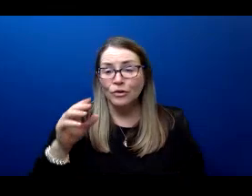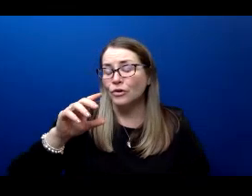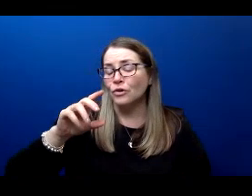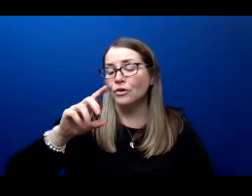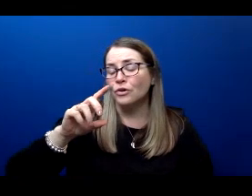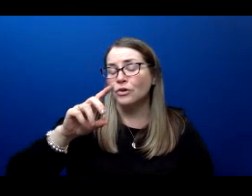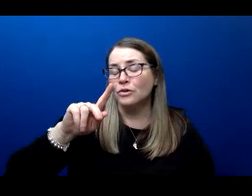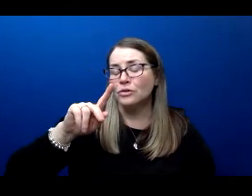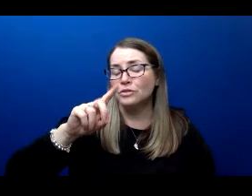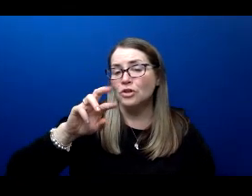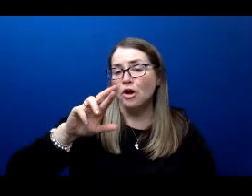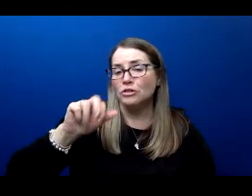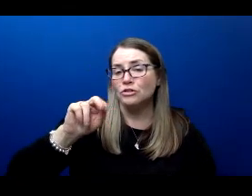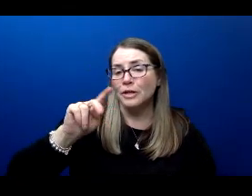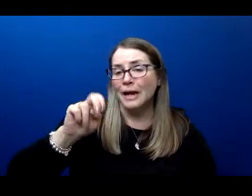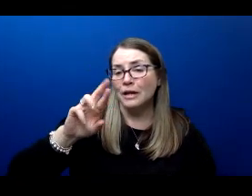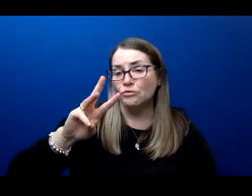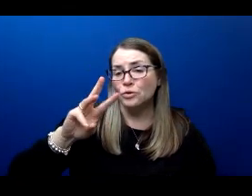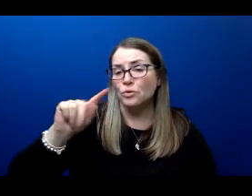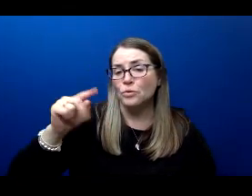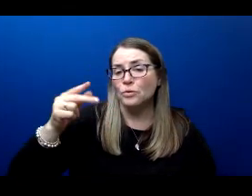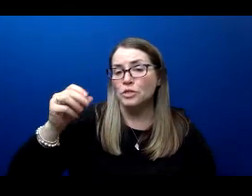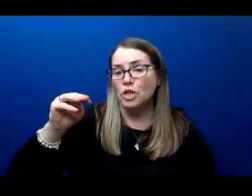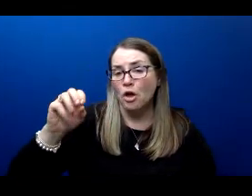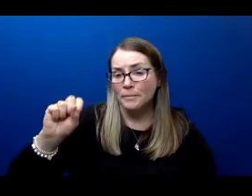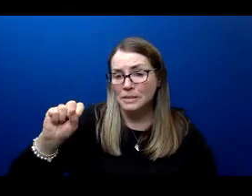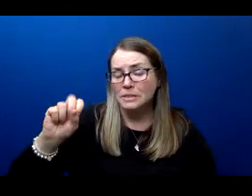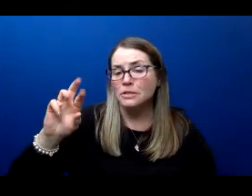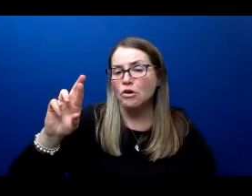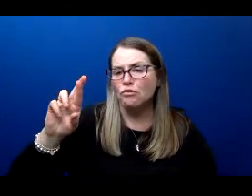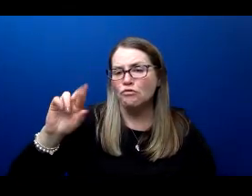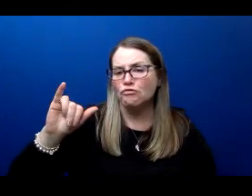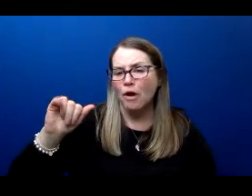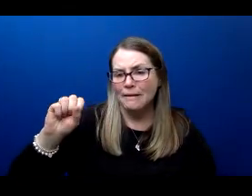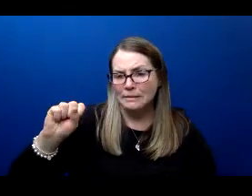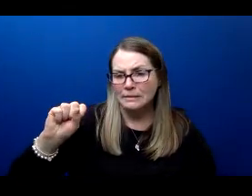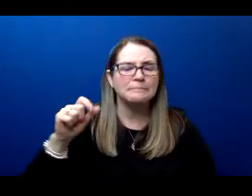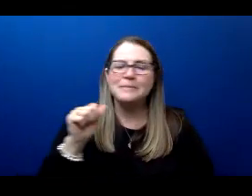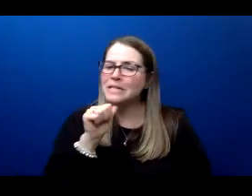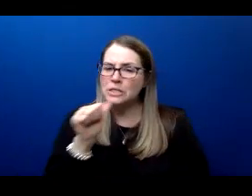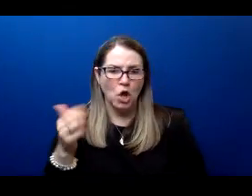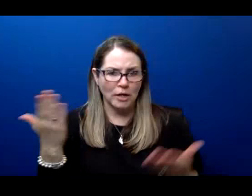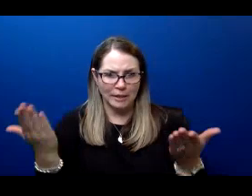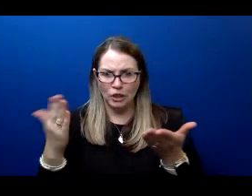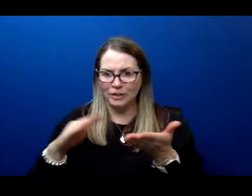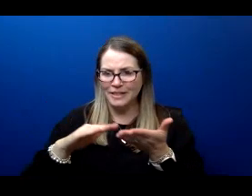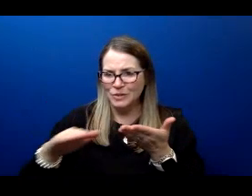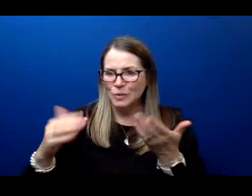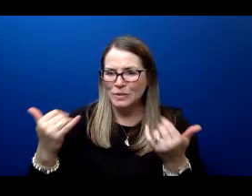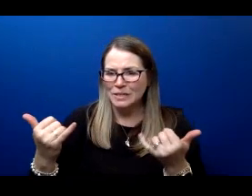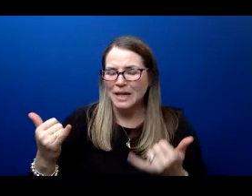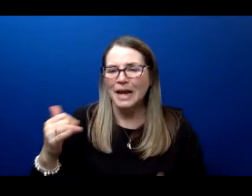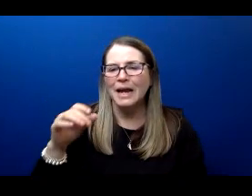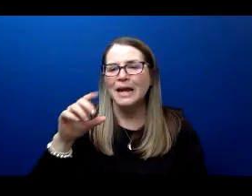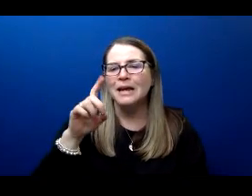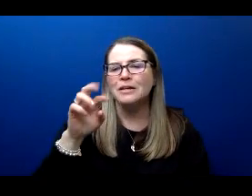Thomas Rias. He is an excused absence. Reverend Dr. Deborah Whitlock